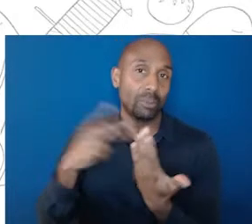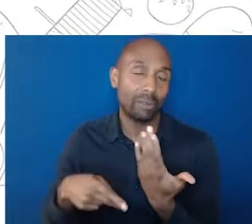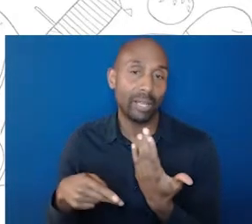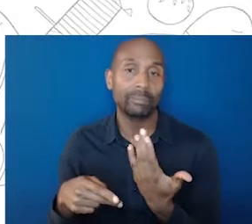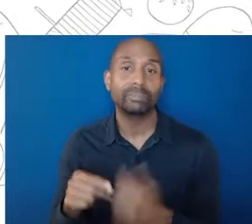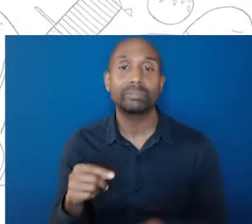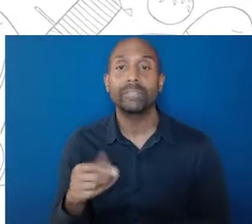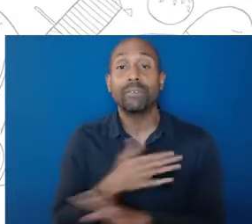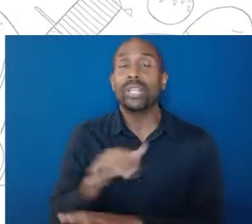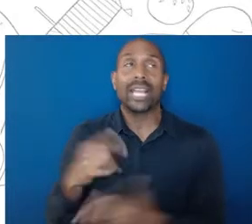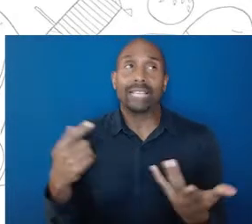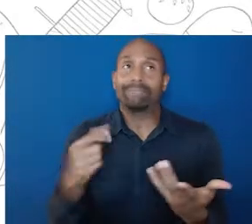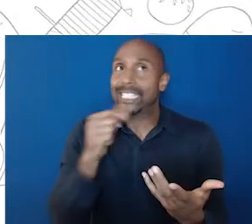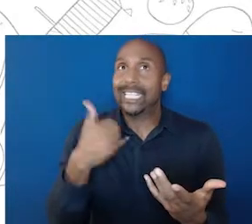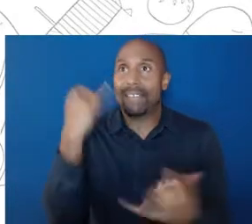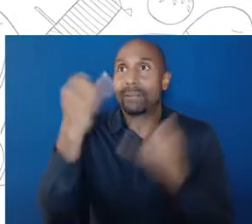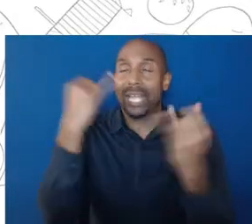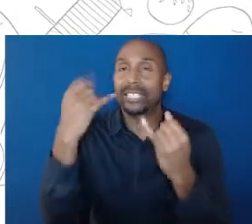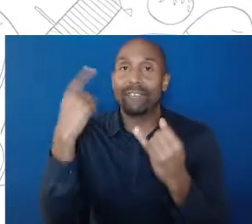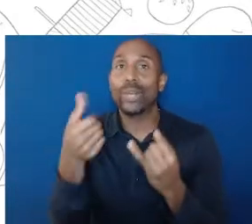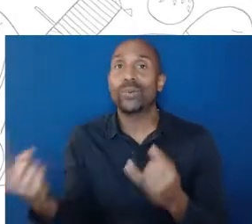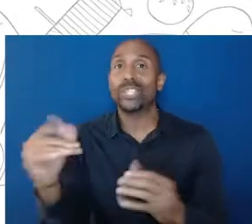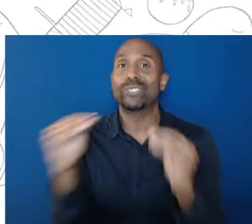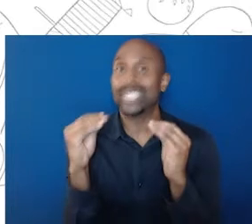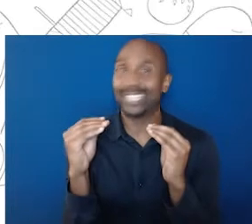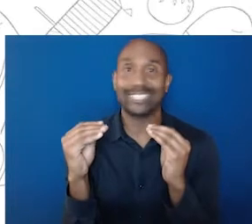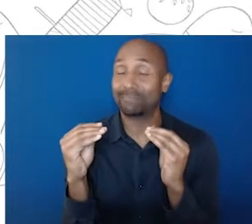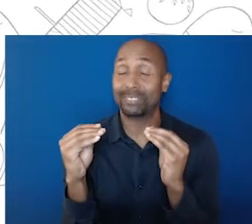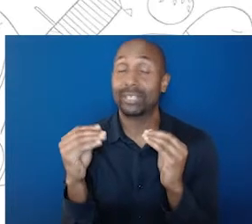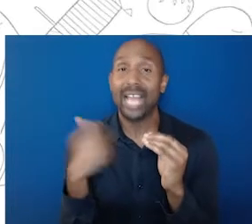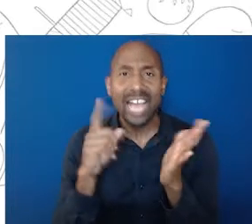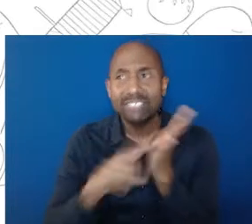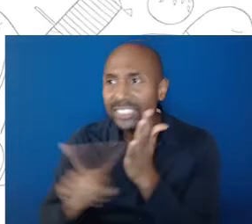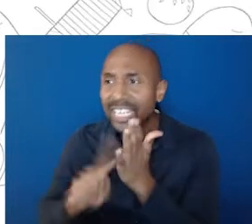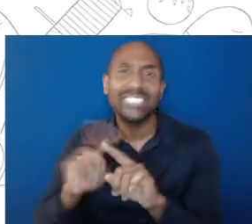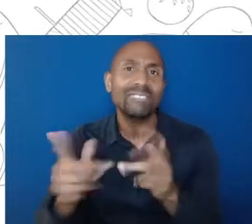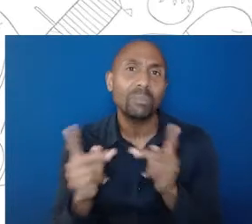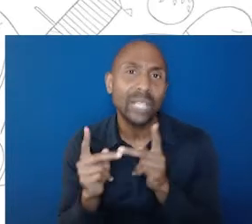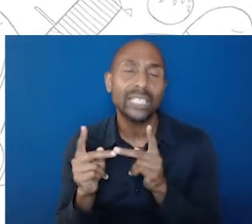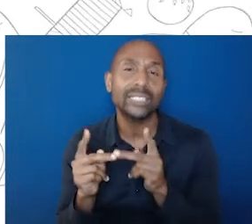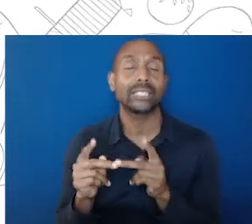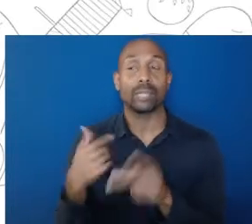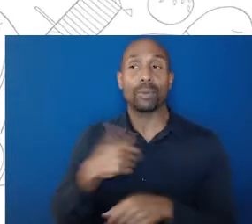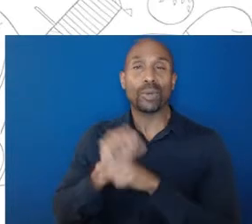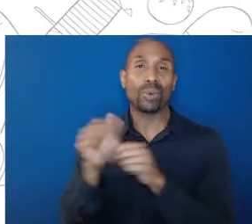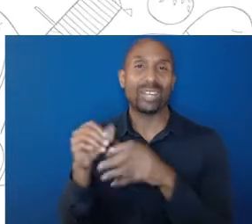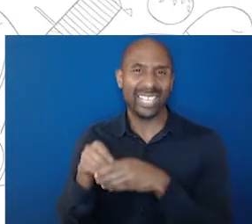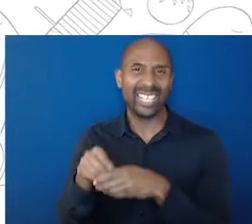or really just imagine the access. And there's spaces I'd looked and even kept tabs on, the space that we work with